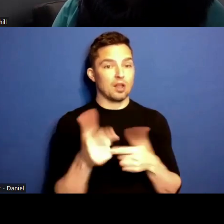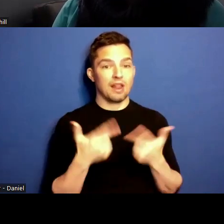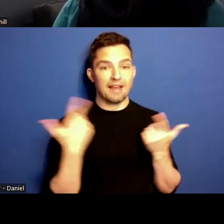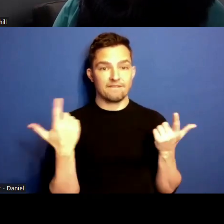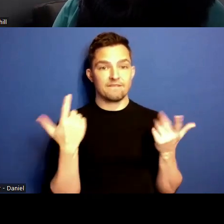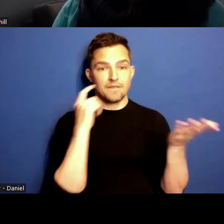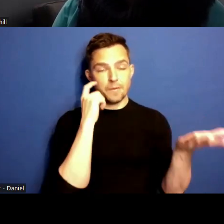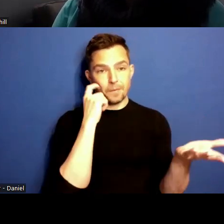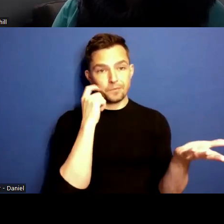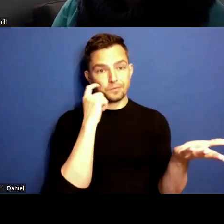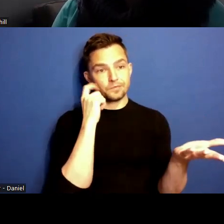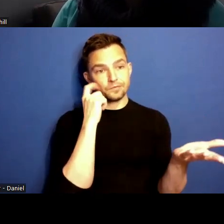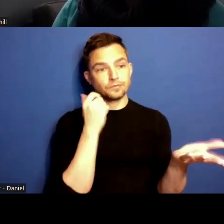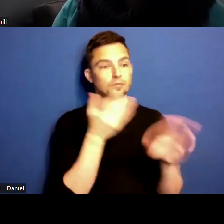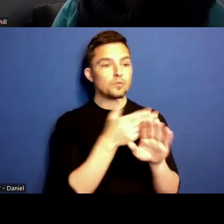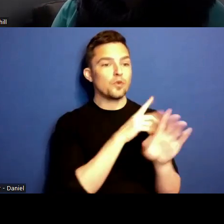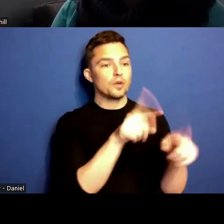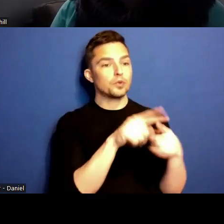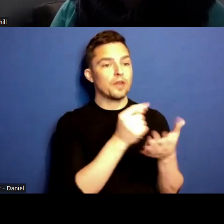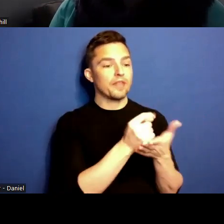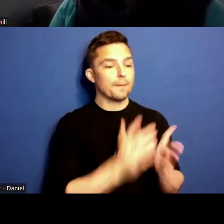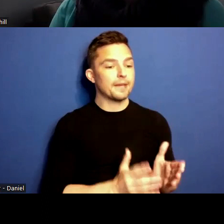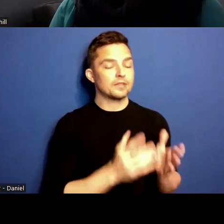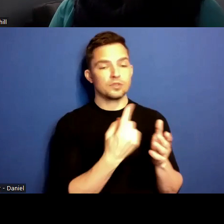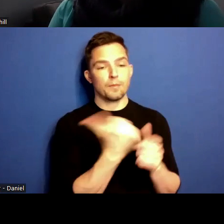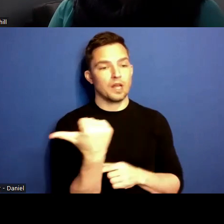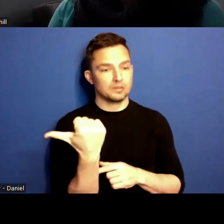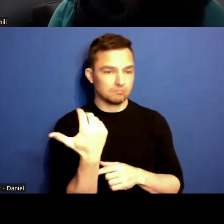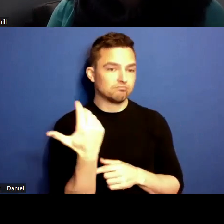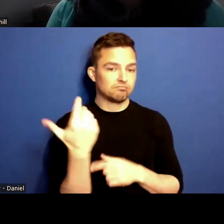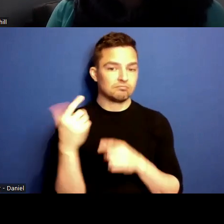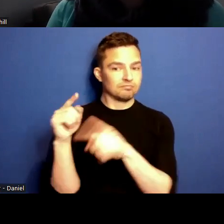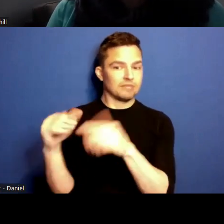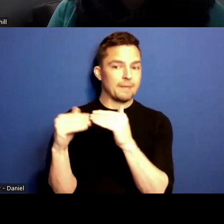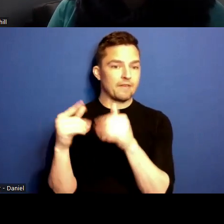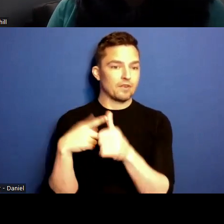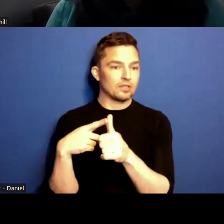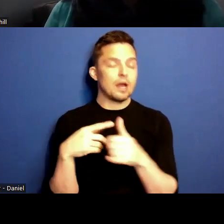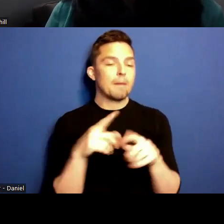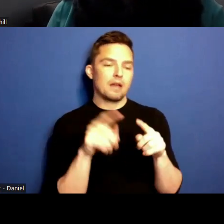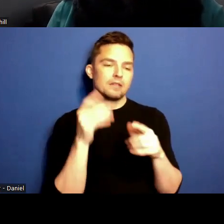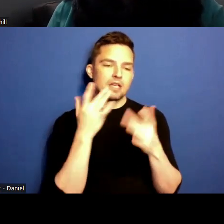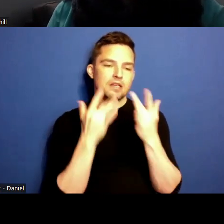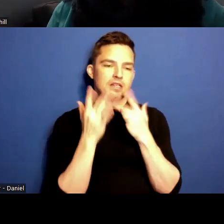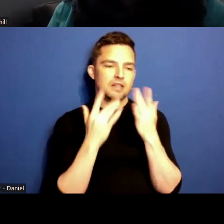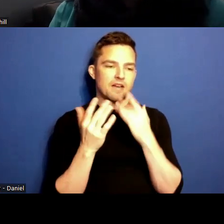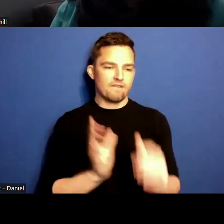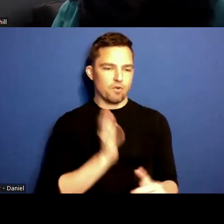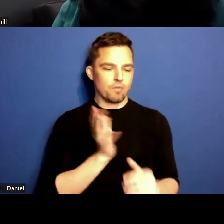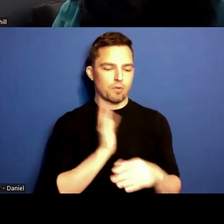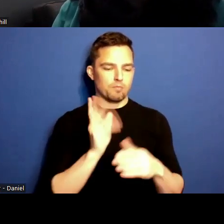to a therapist or someone else. But there was a real lack of formal